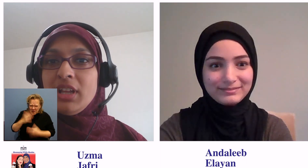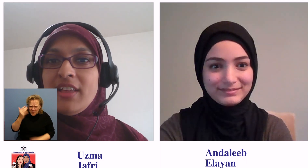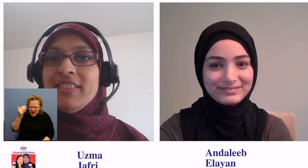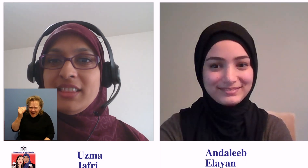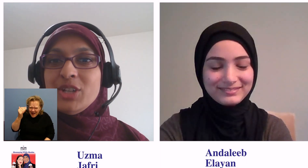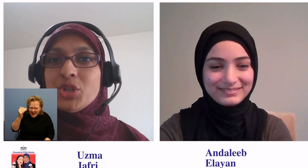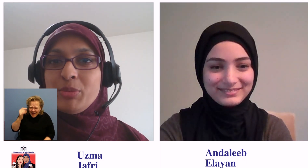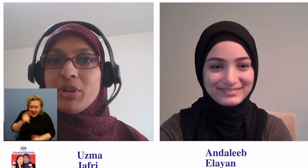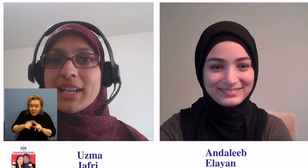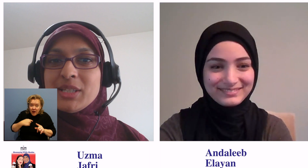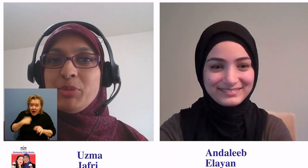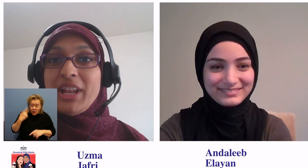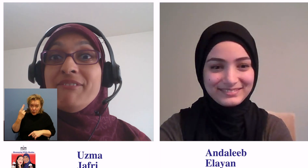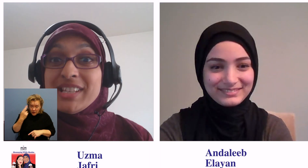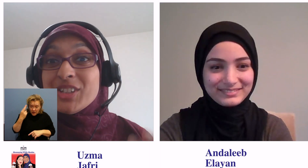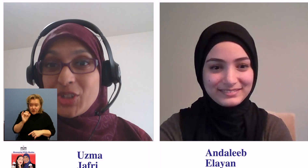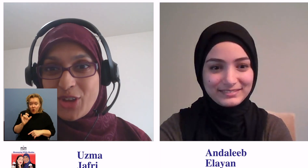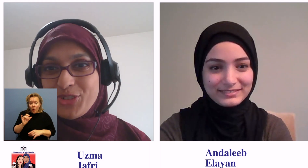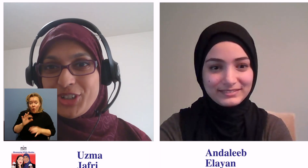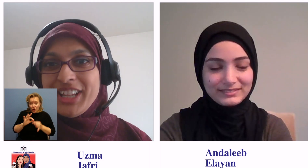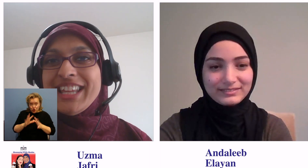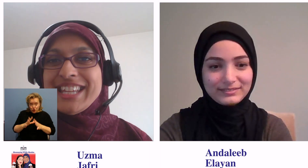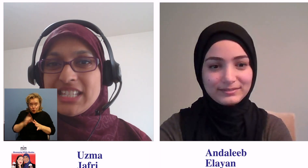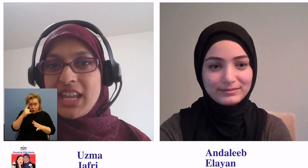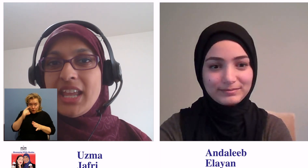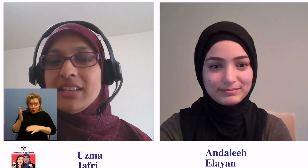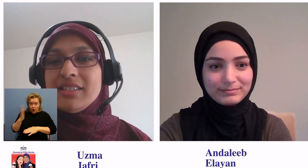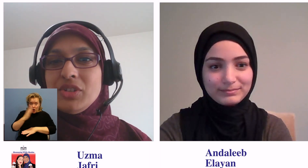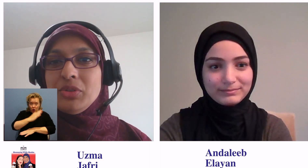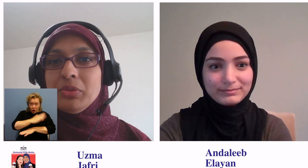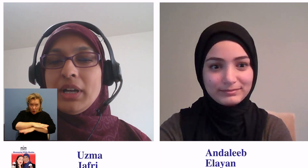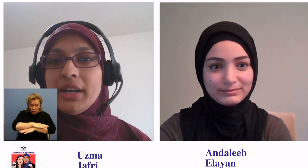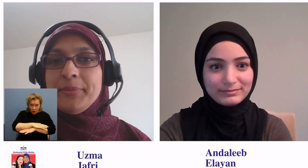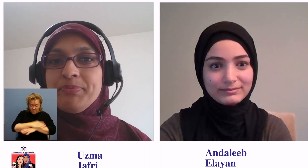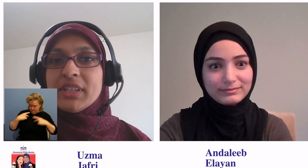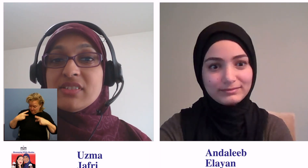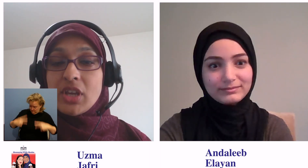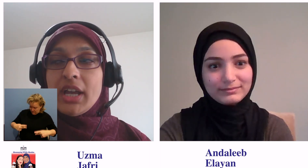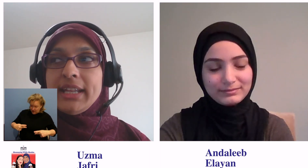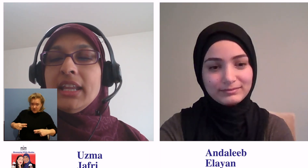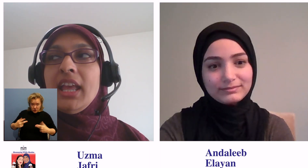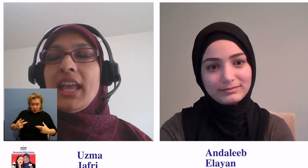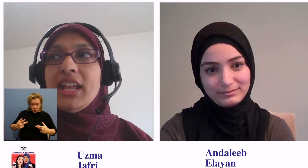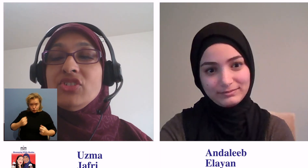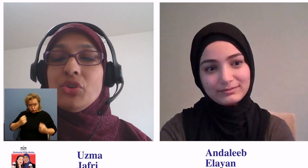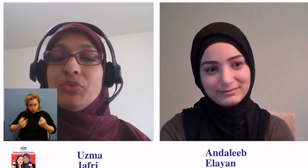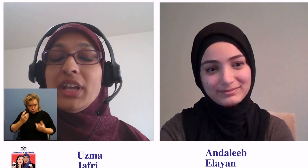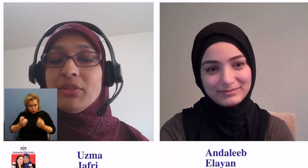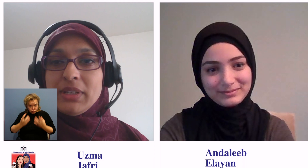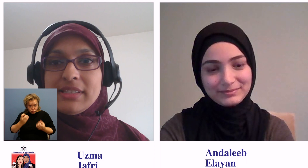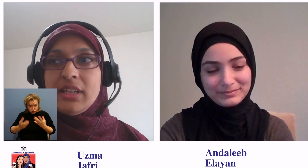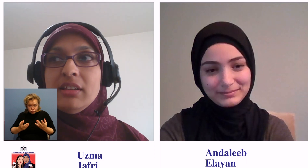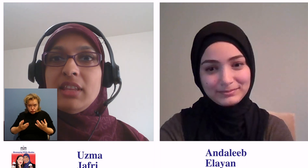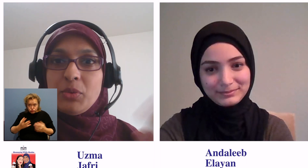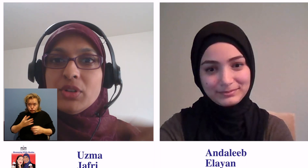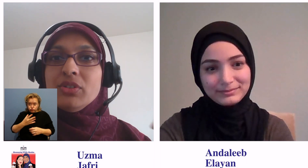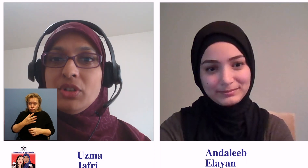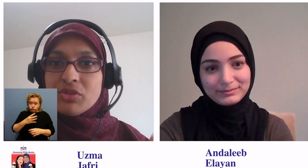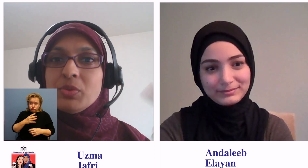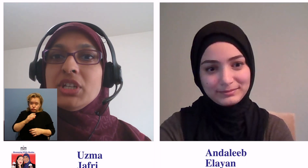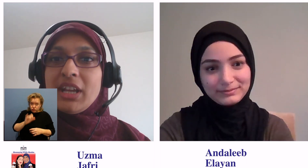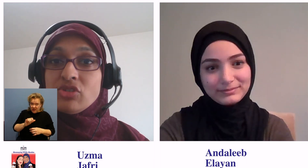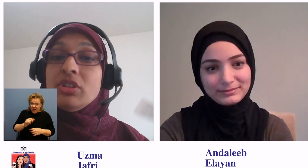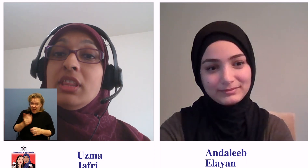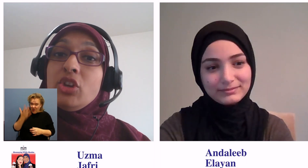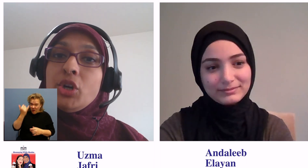effort that the interpreter has to put it. Physical effort it takes to sign. And so for that reason, they were,